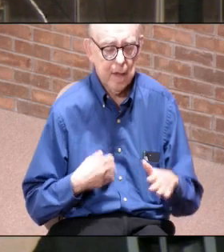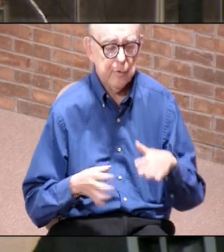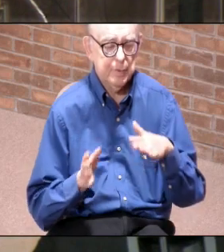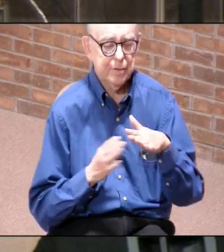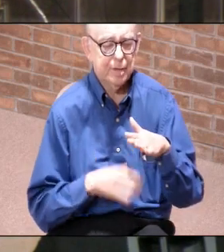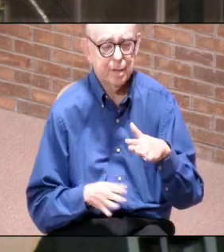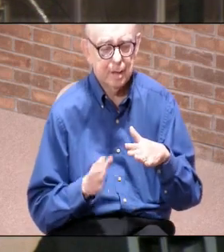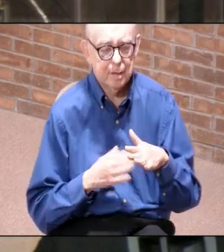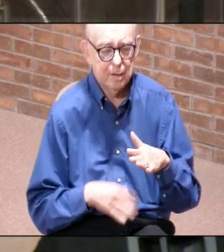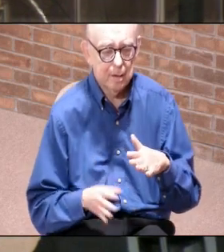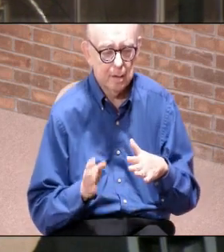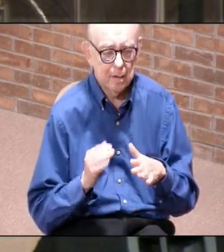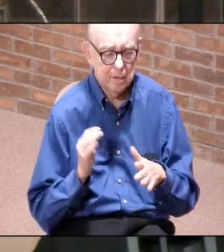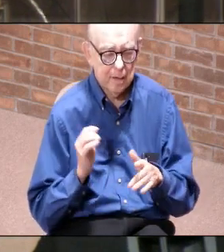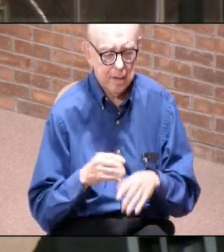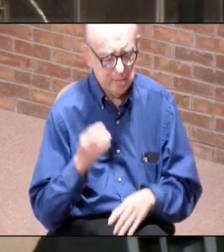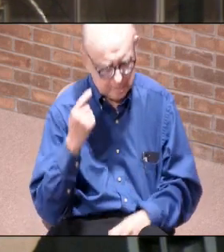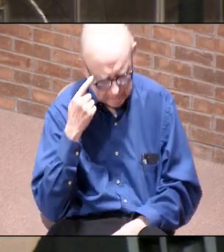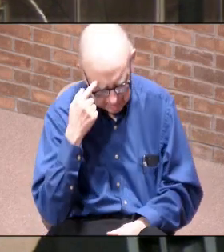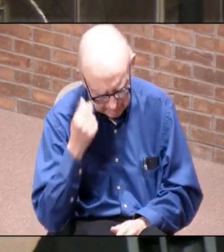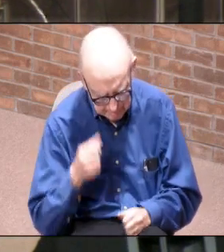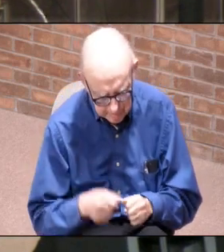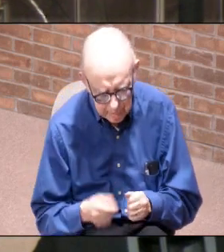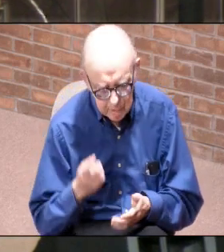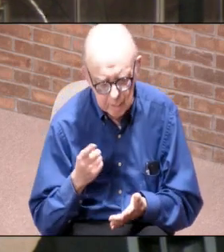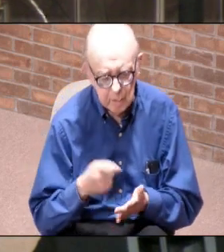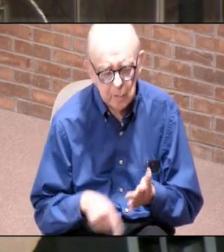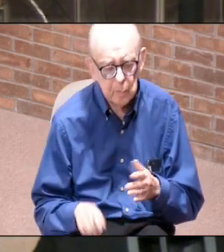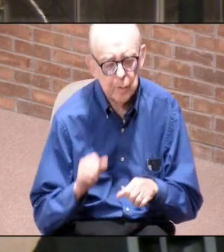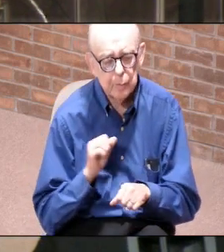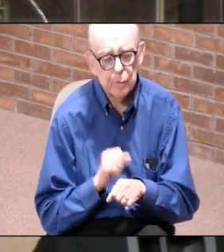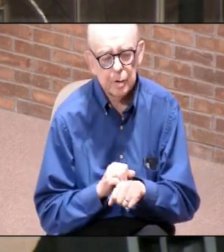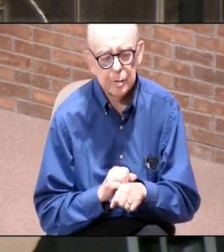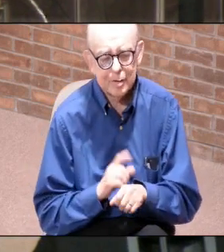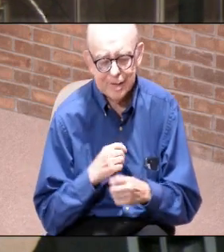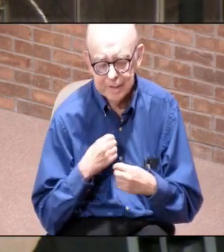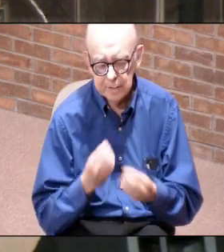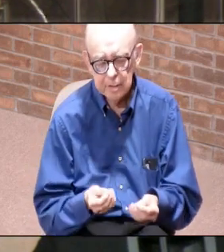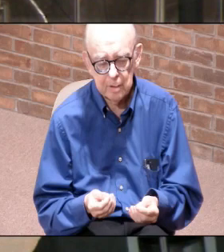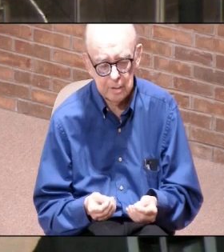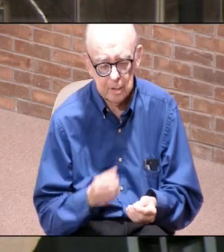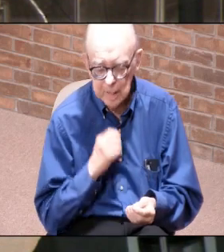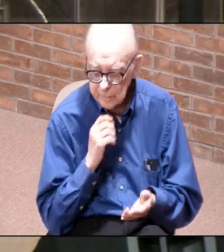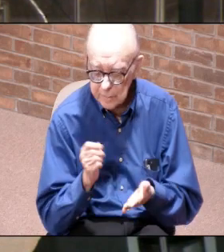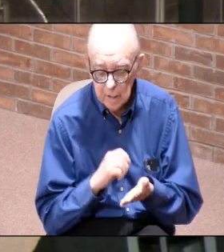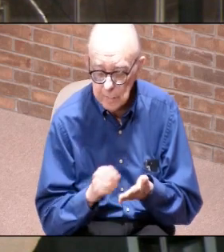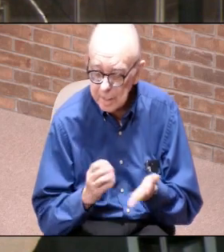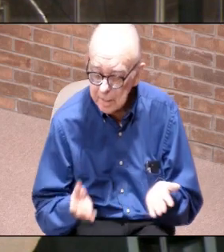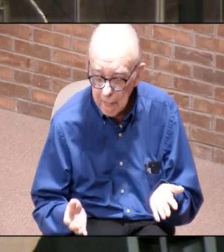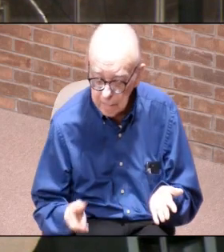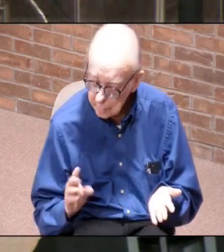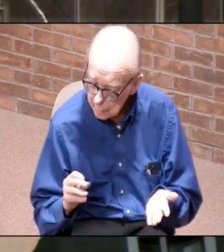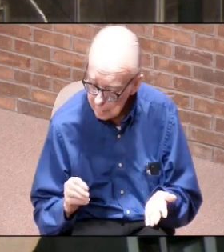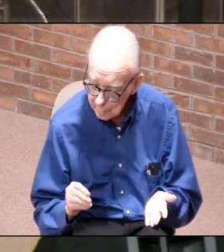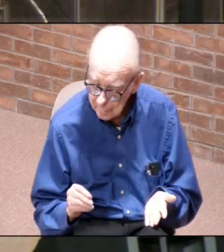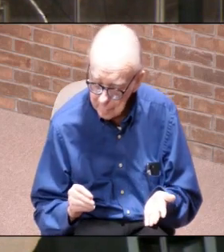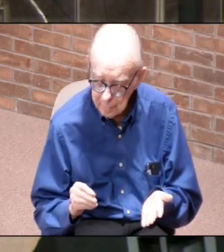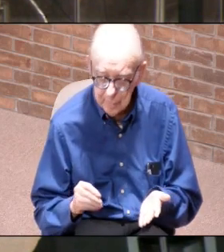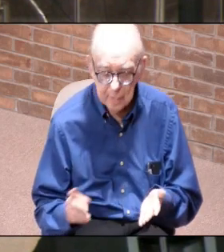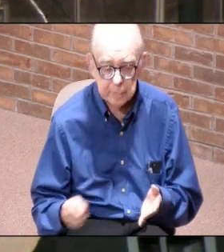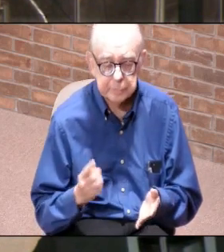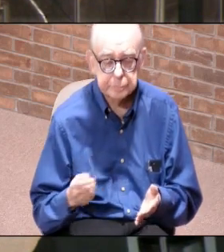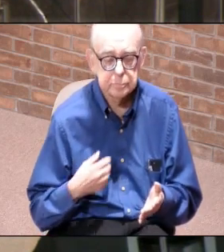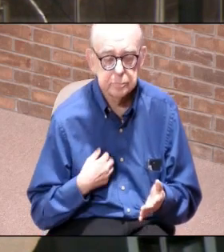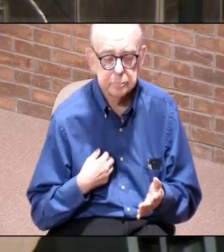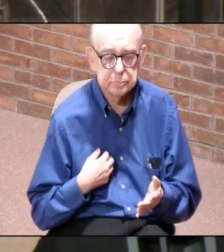basically, in their mind, remember what this assignment was. It wasn't written down. And so they